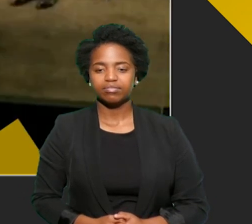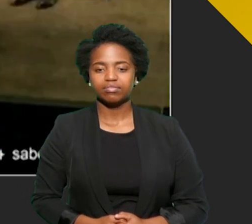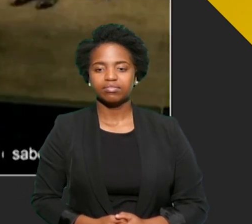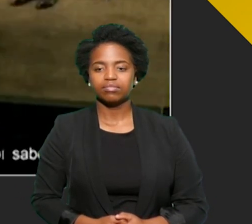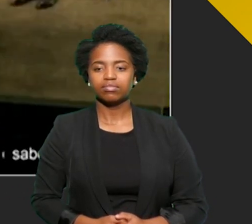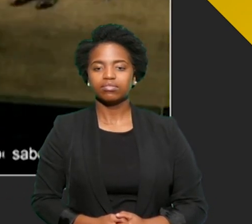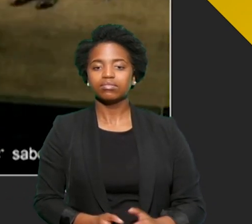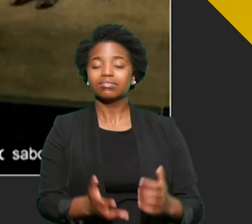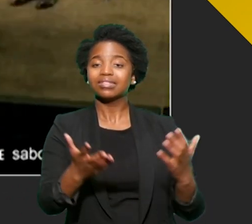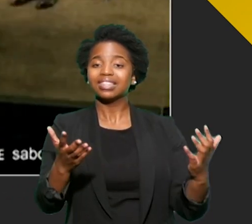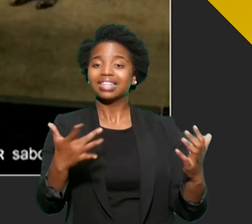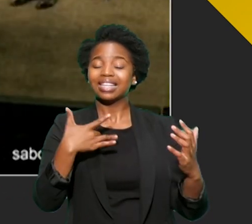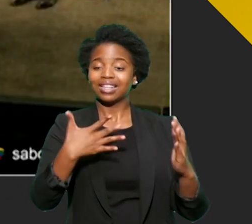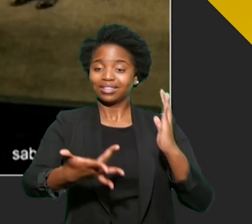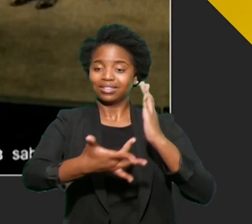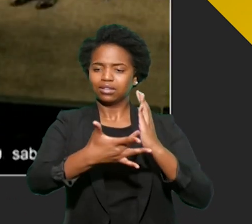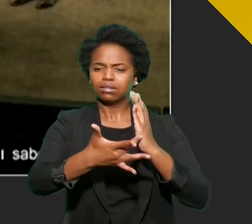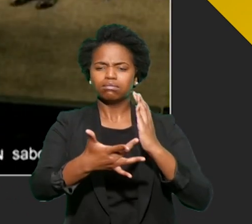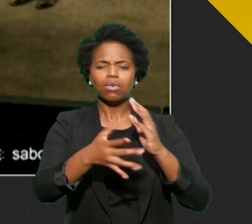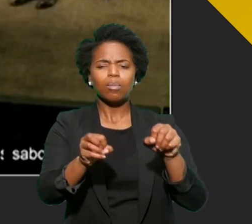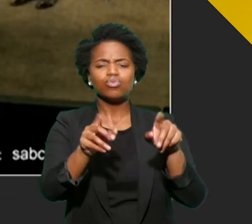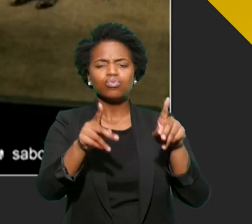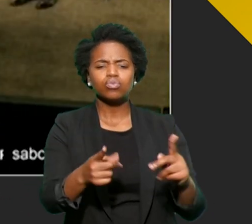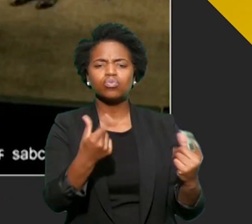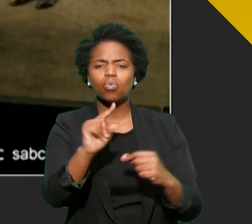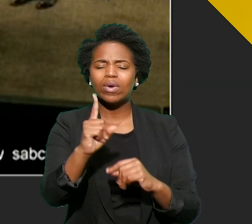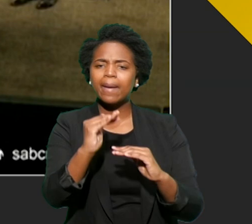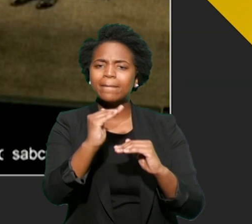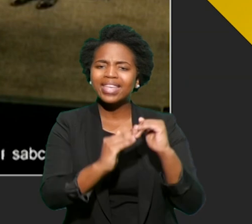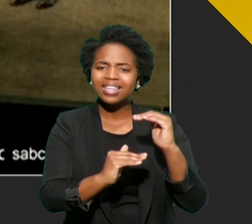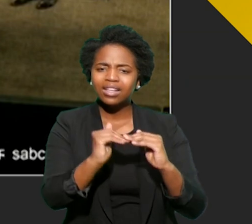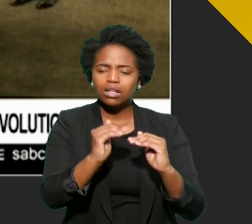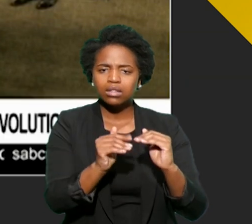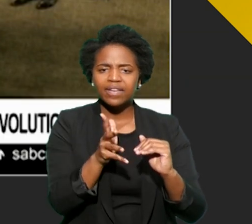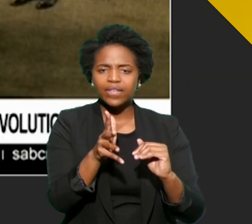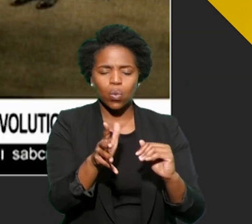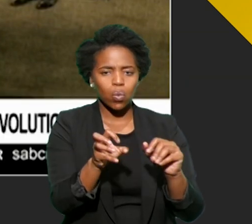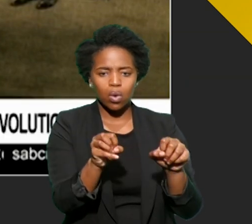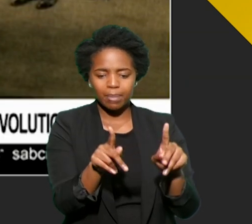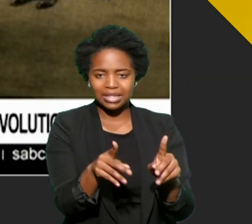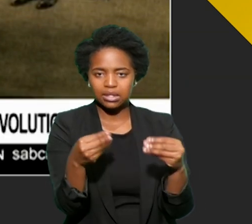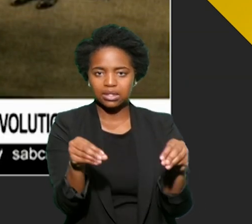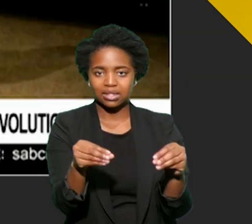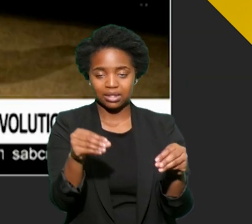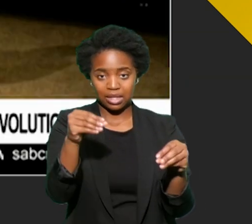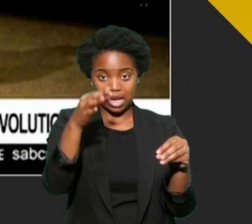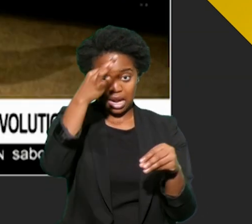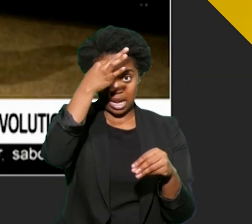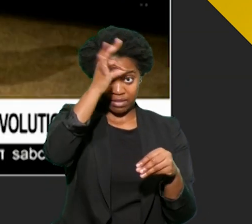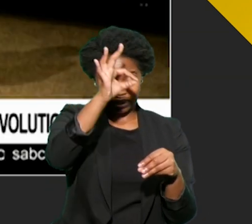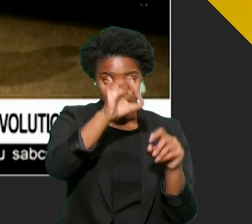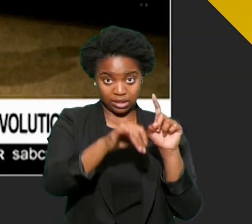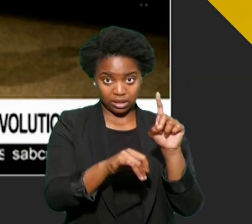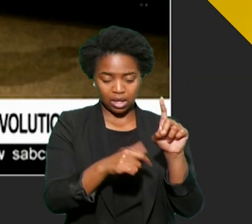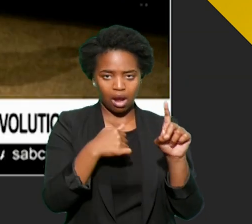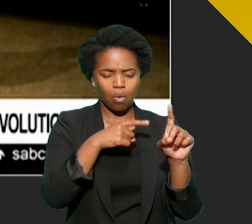The digital revolution is an opportunity to build an entrepreneurial state where government's own appetite